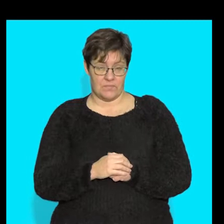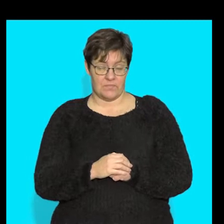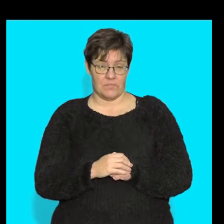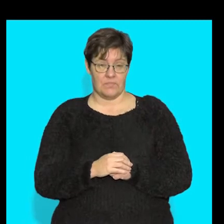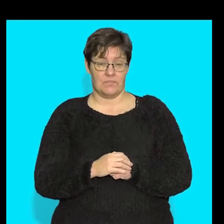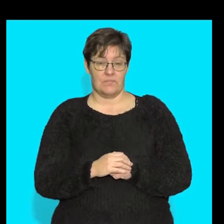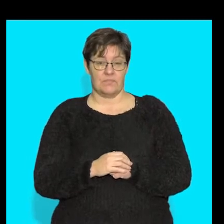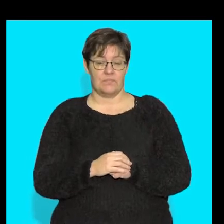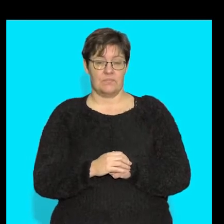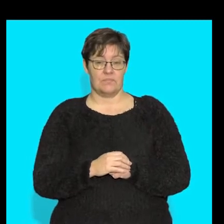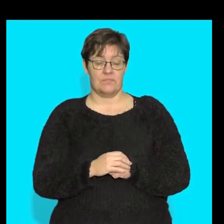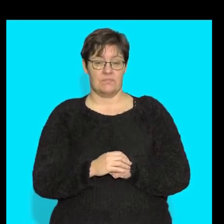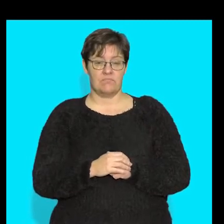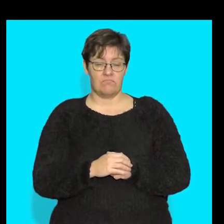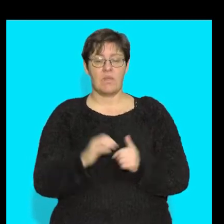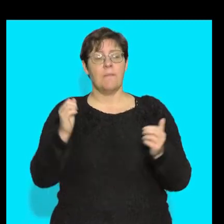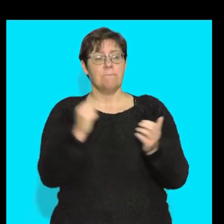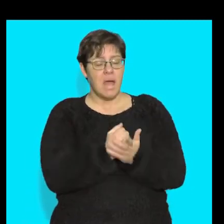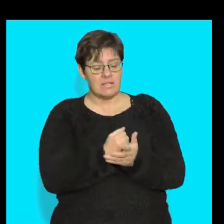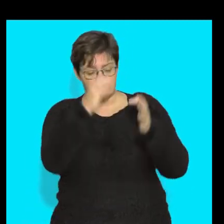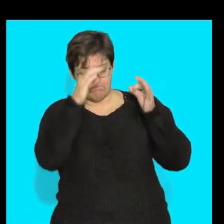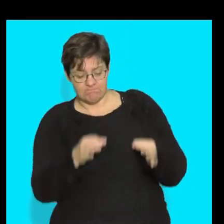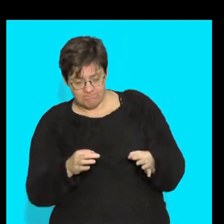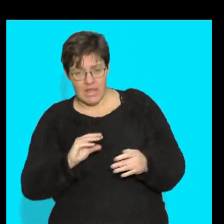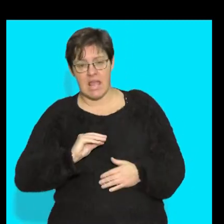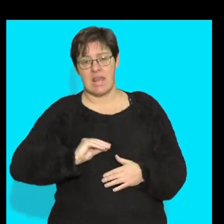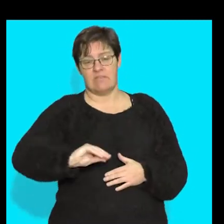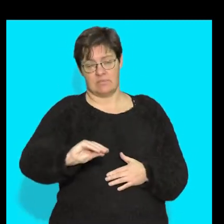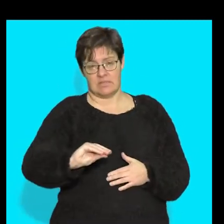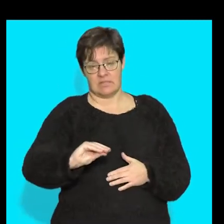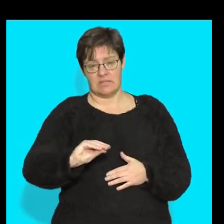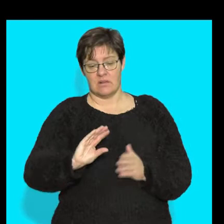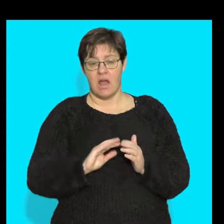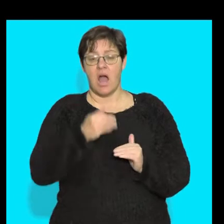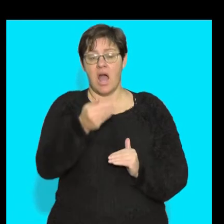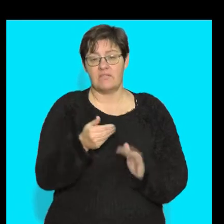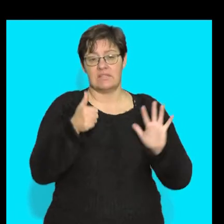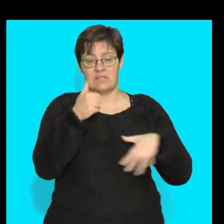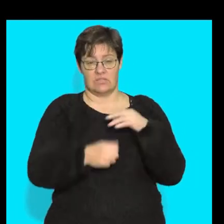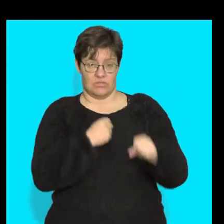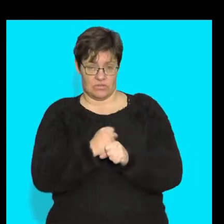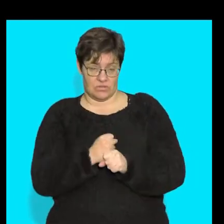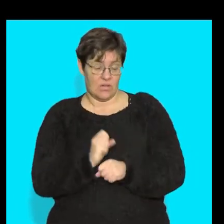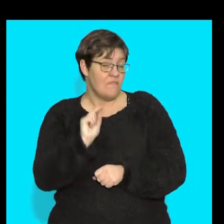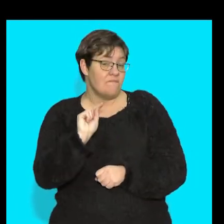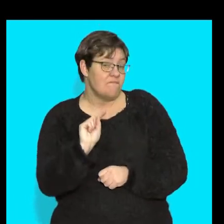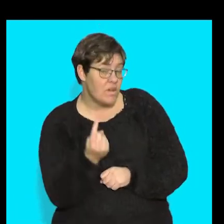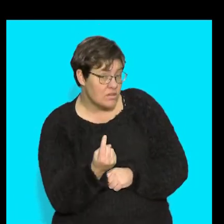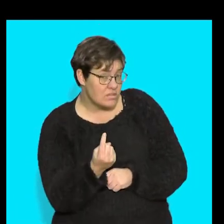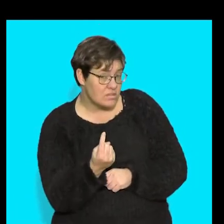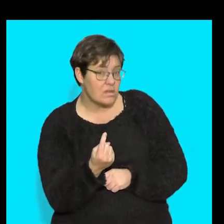Now, you need to determine the investment after 6 years. Firstly, we need to look at